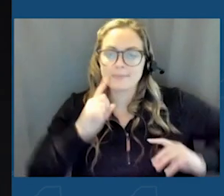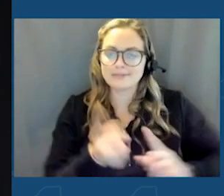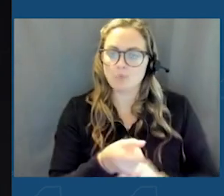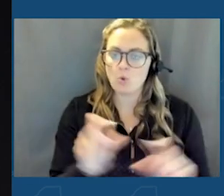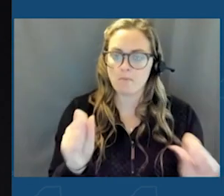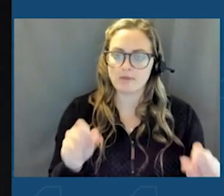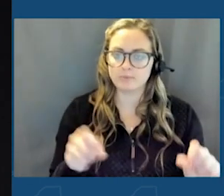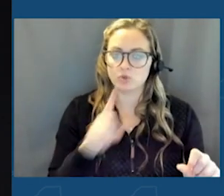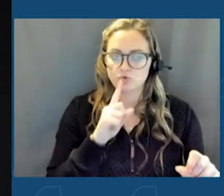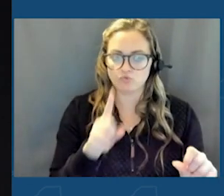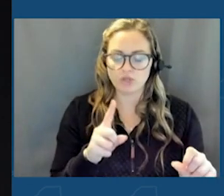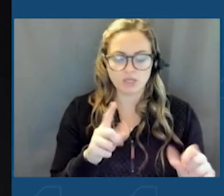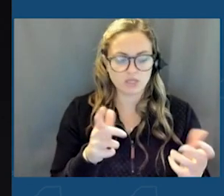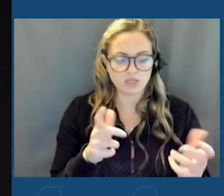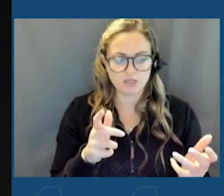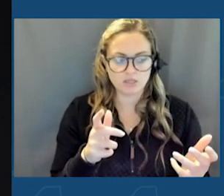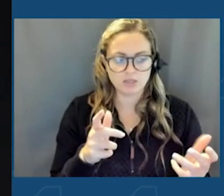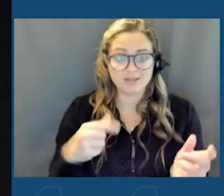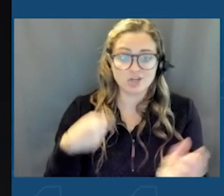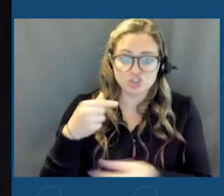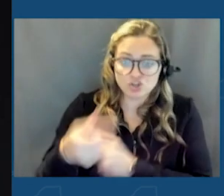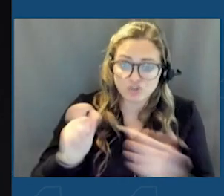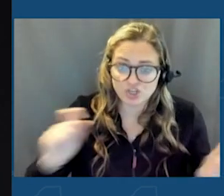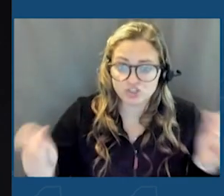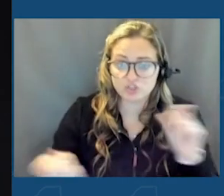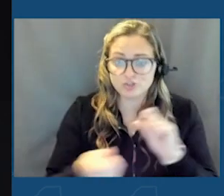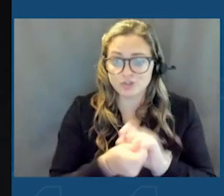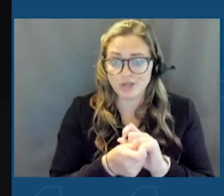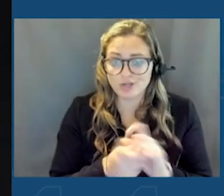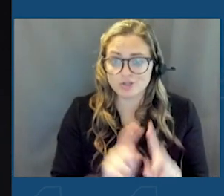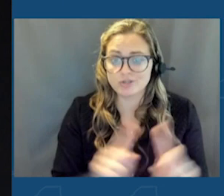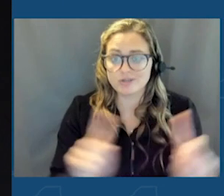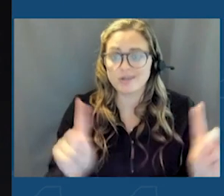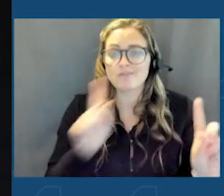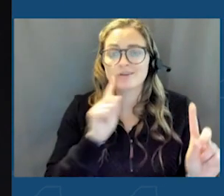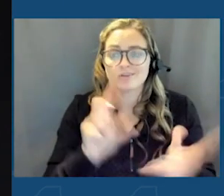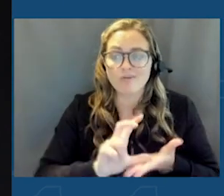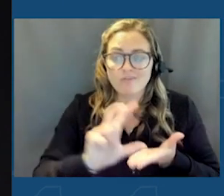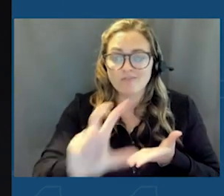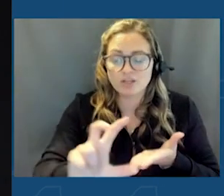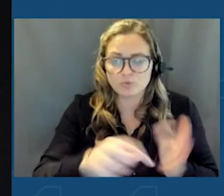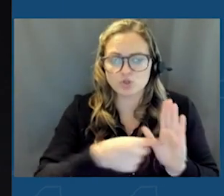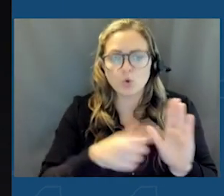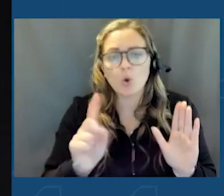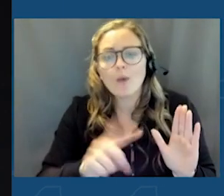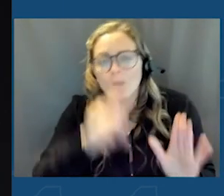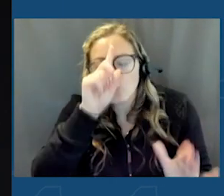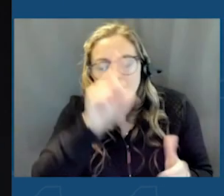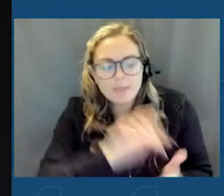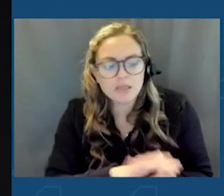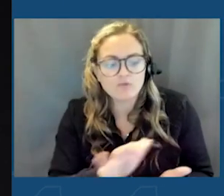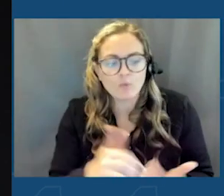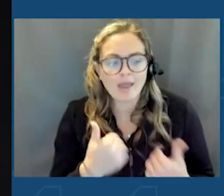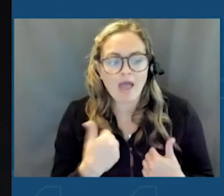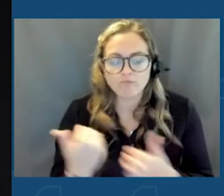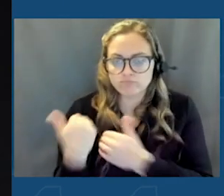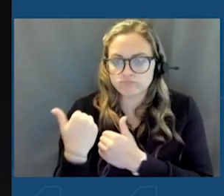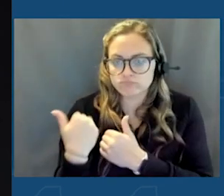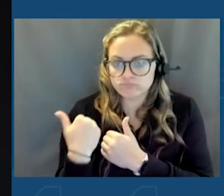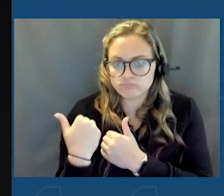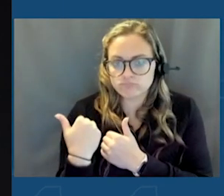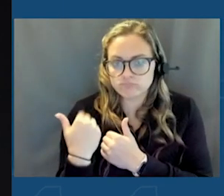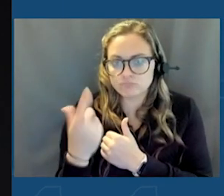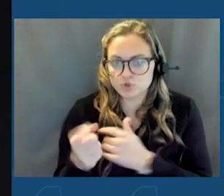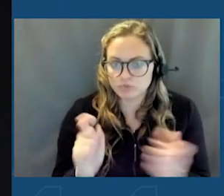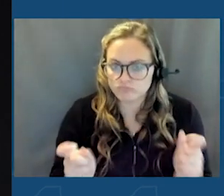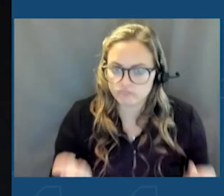a generational changing difference in our investments is showing where we believe we have a responsibility. So our budget